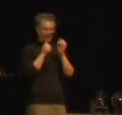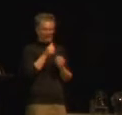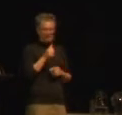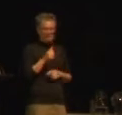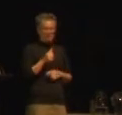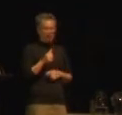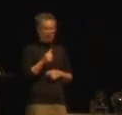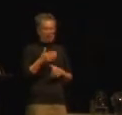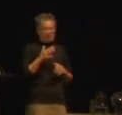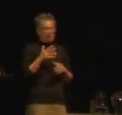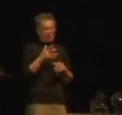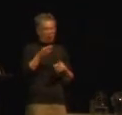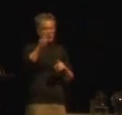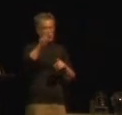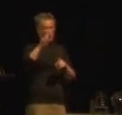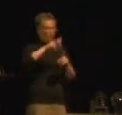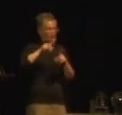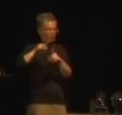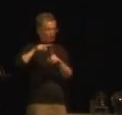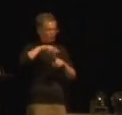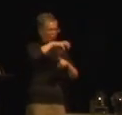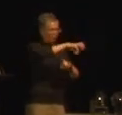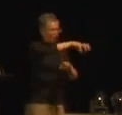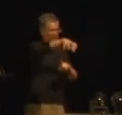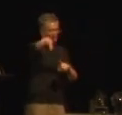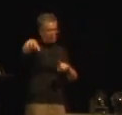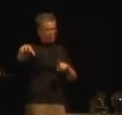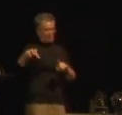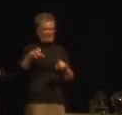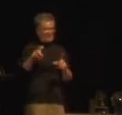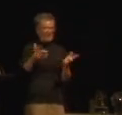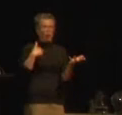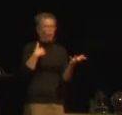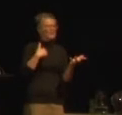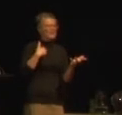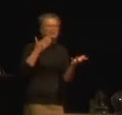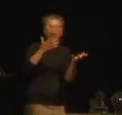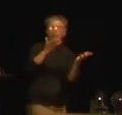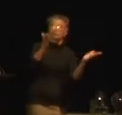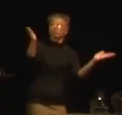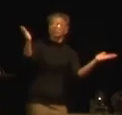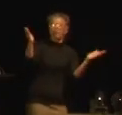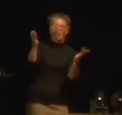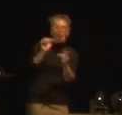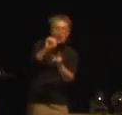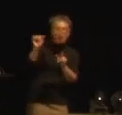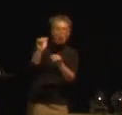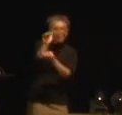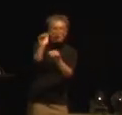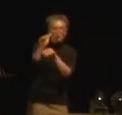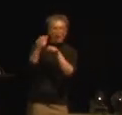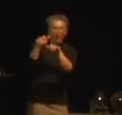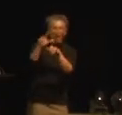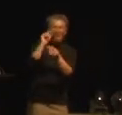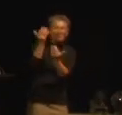four times as many of us, we still need to convince creators that their digital creations could potentially be future archives,